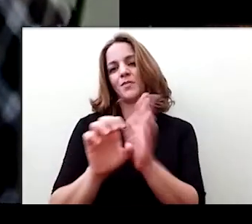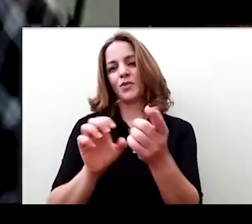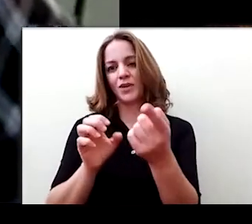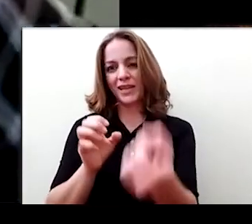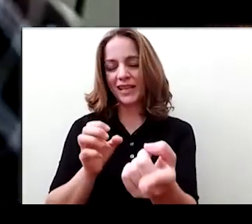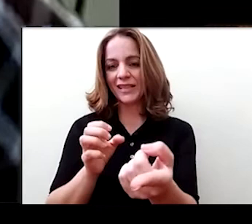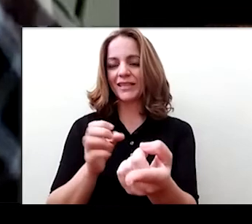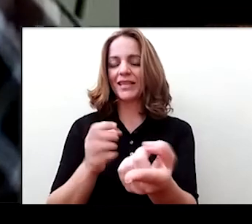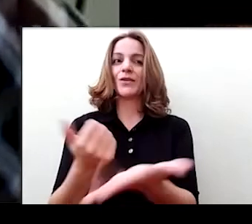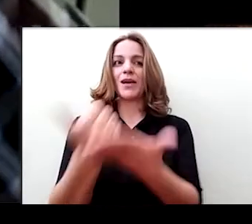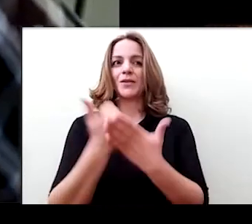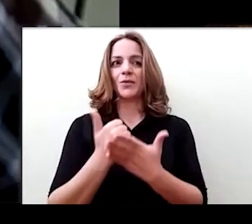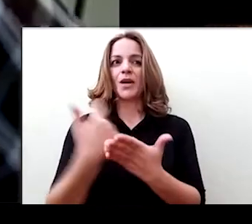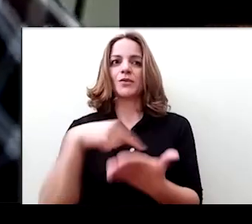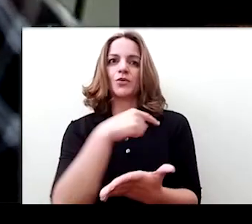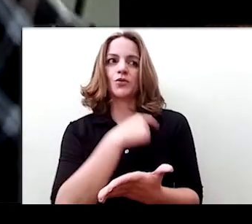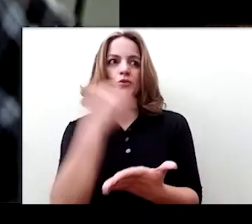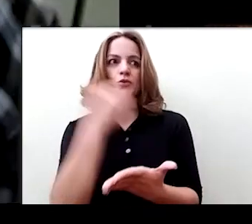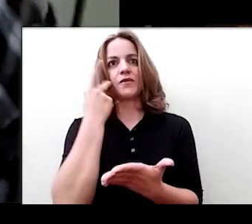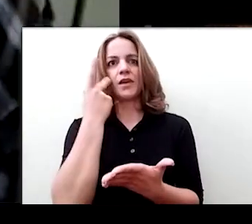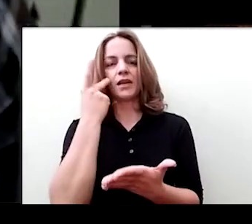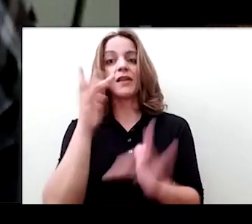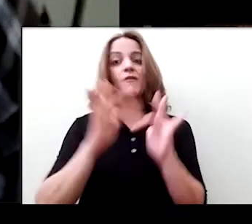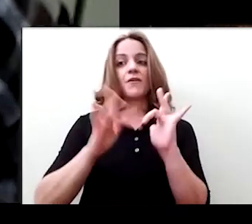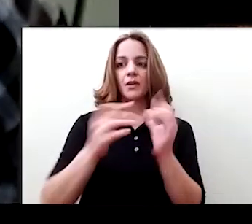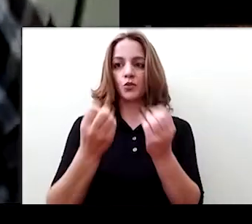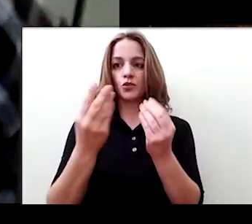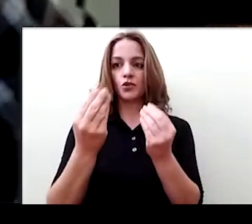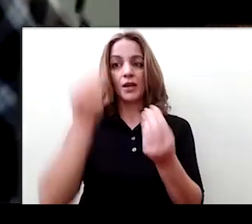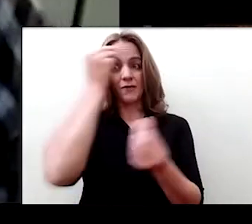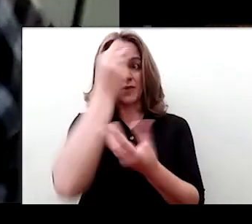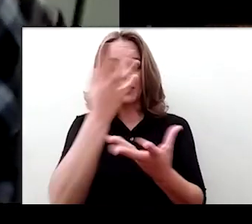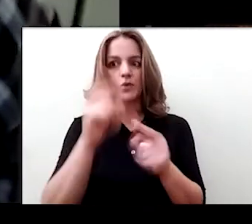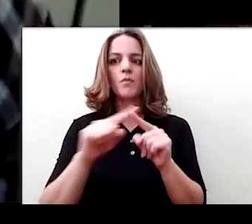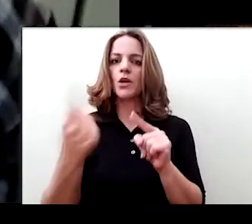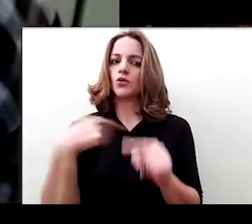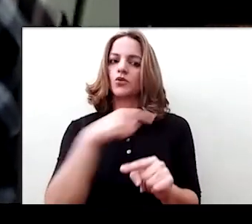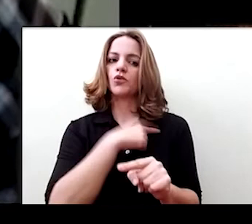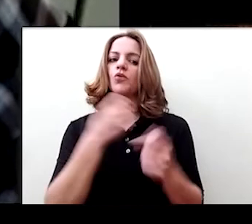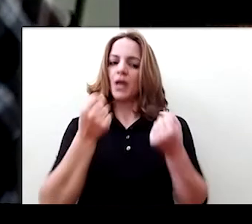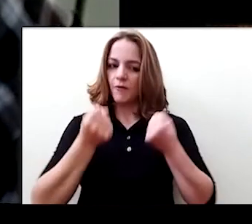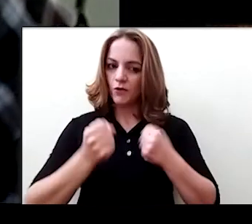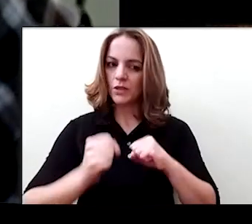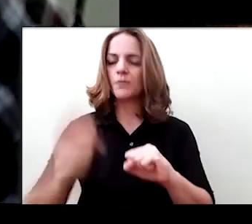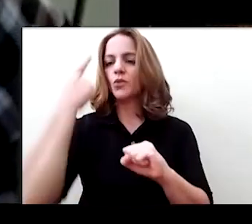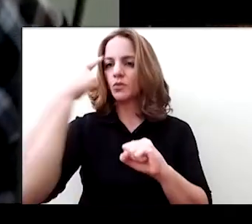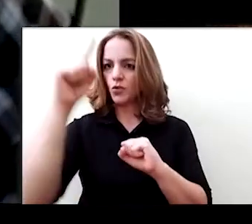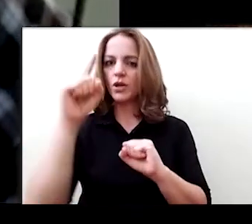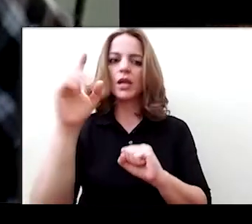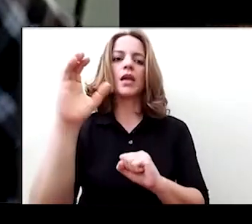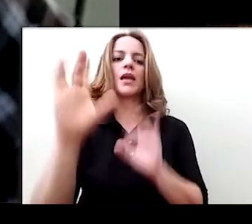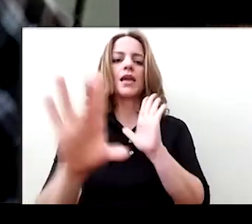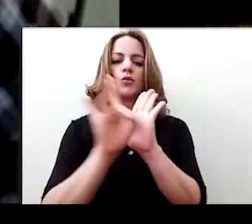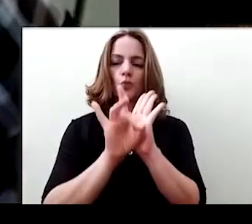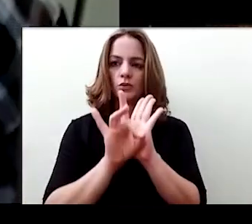but we look to complete those at some point in the future. Centro does have its own television series, Puerto